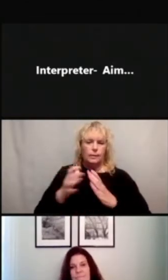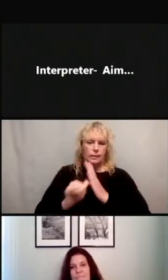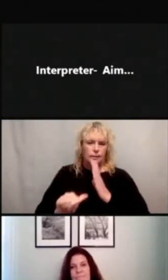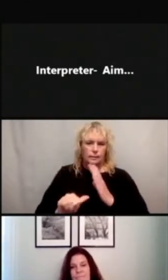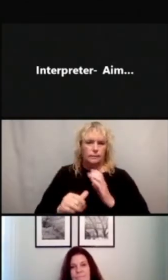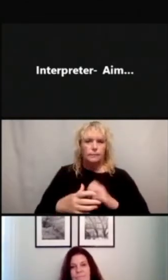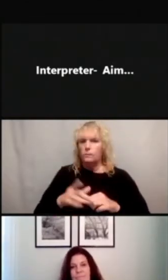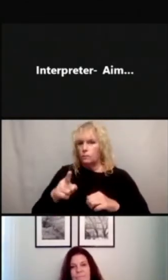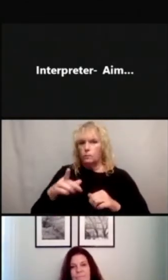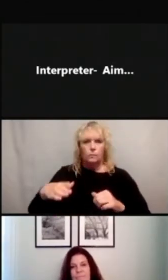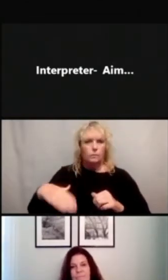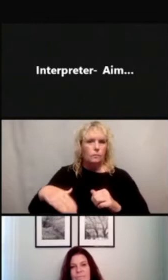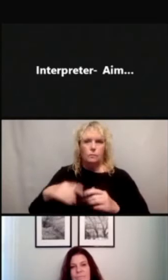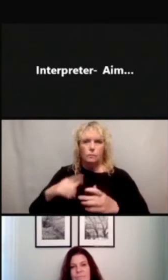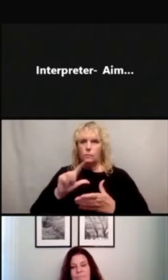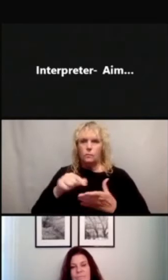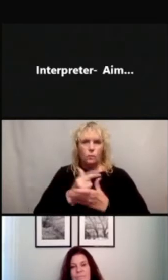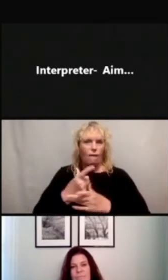school, those who speak English